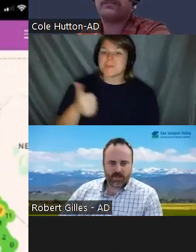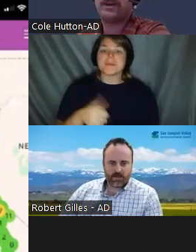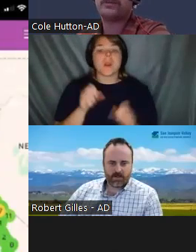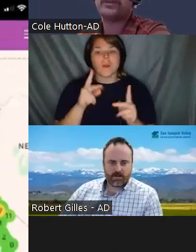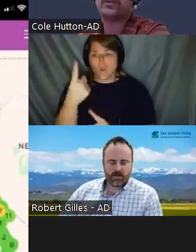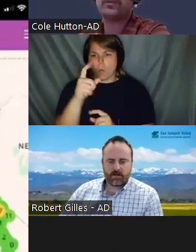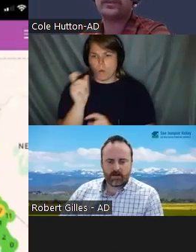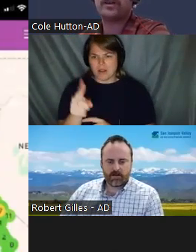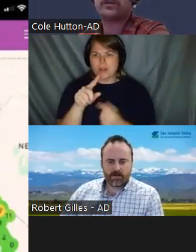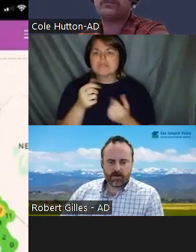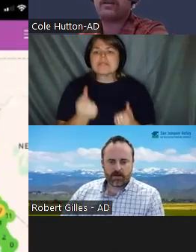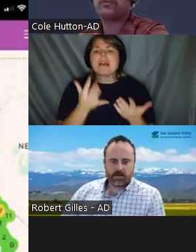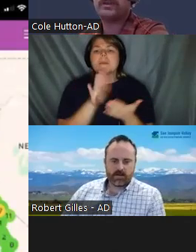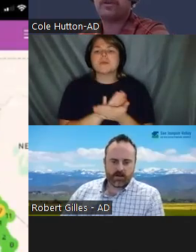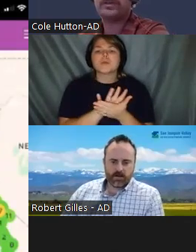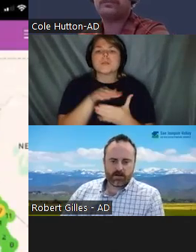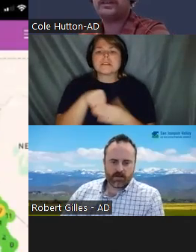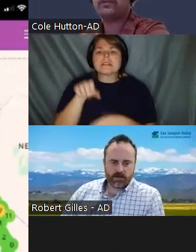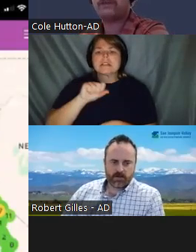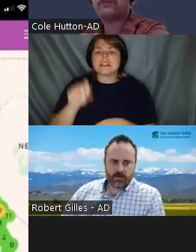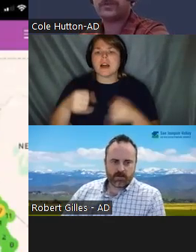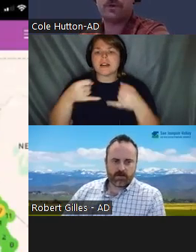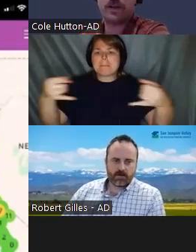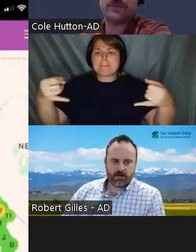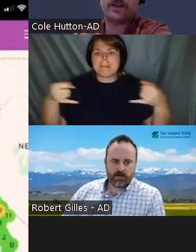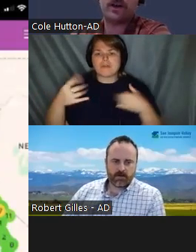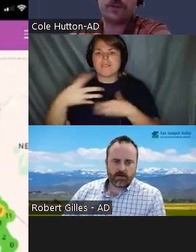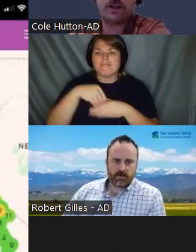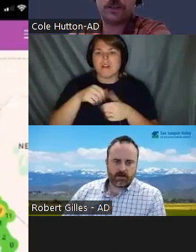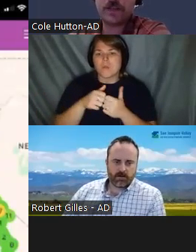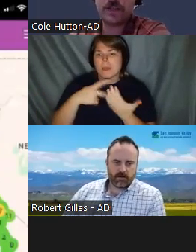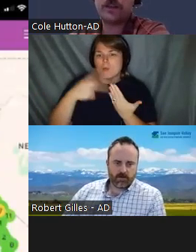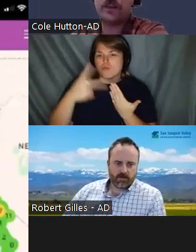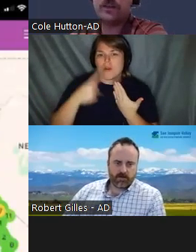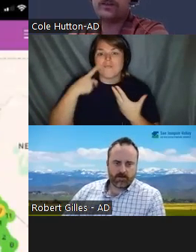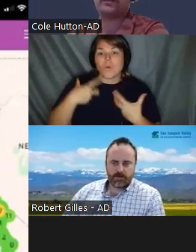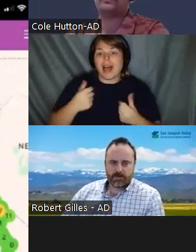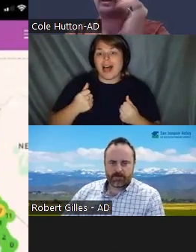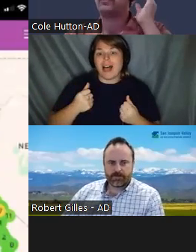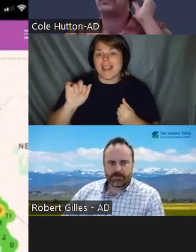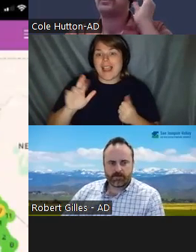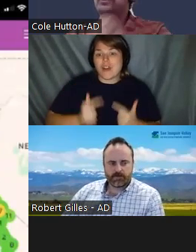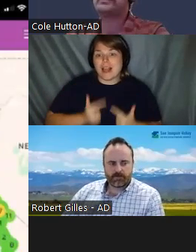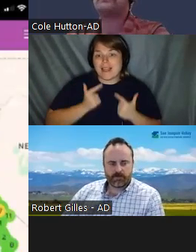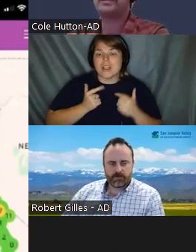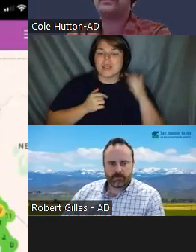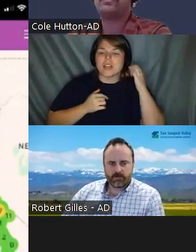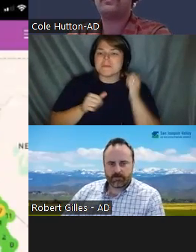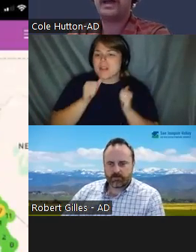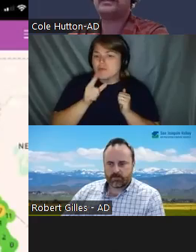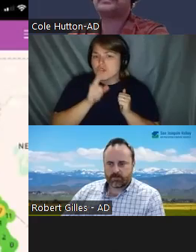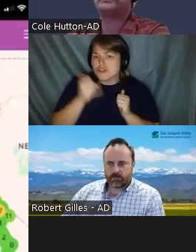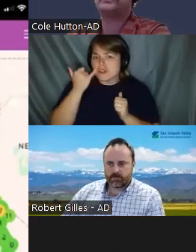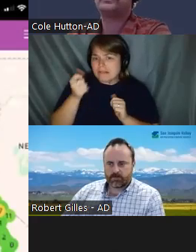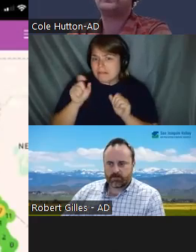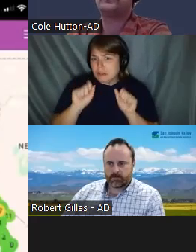chat about how many schools in Stockton Boundary participate in the referenced program, the Healthy Air Living. I don't know if you can shed some light on